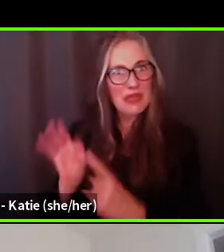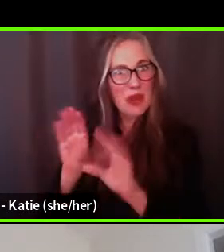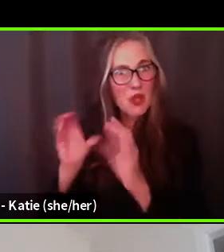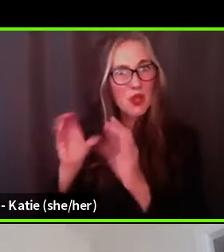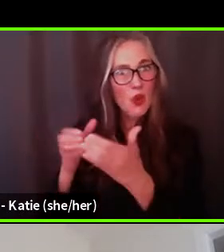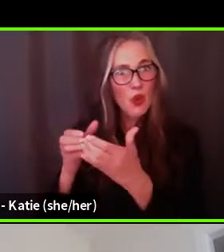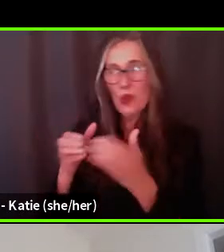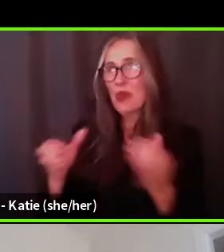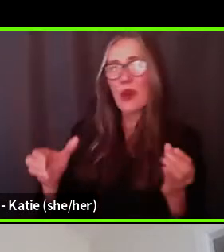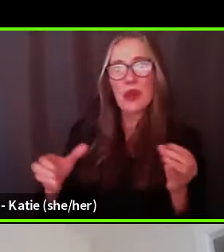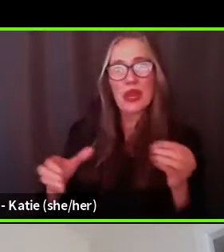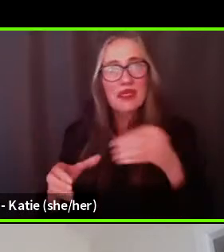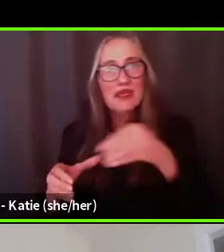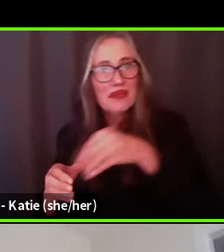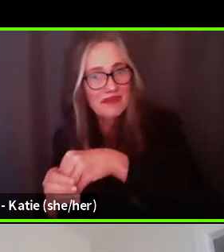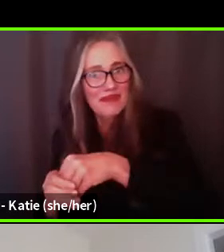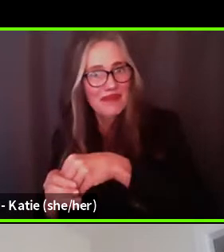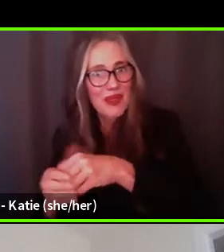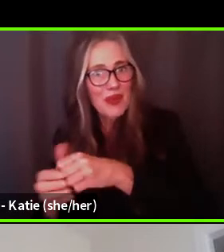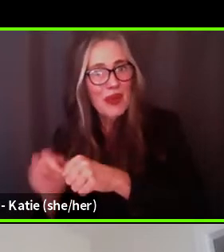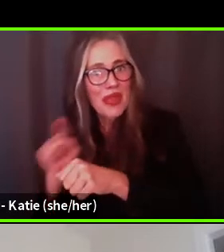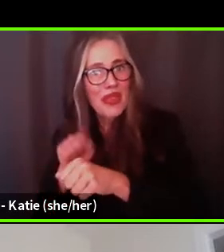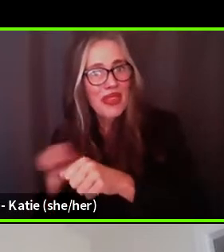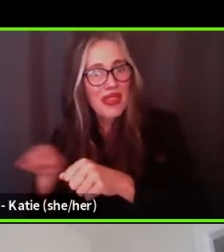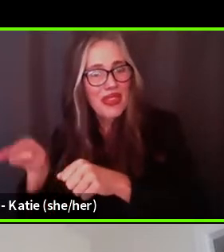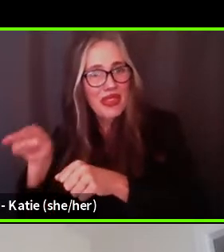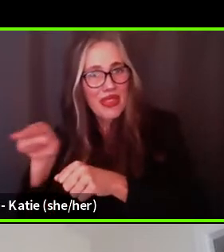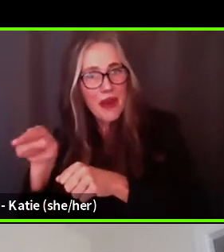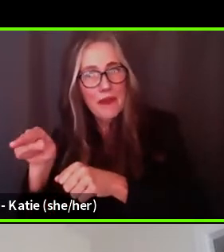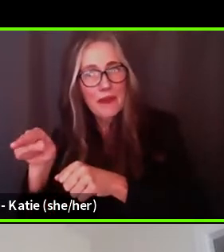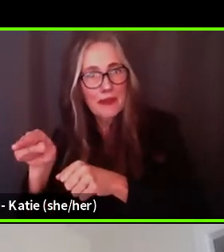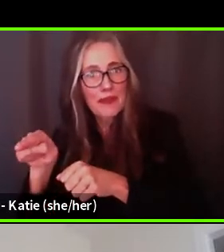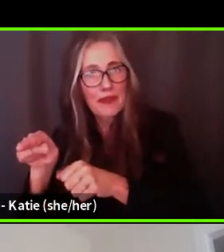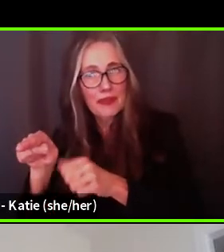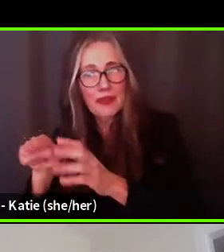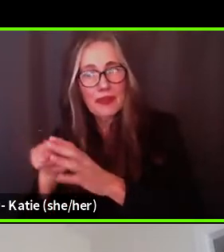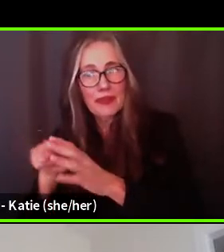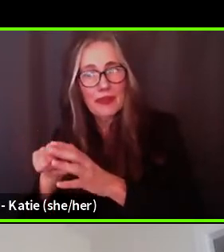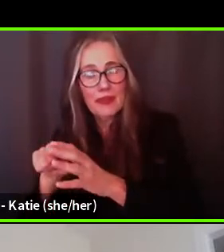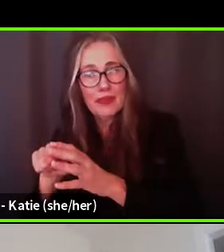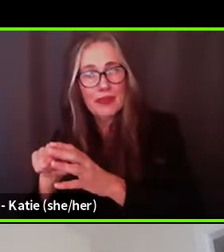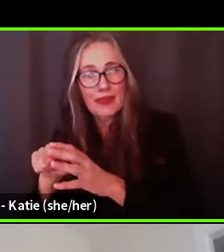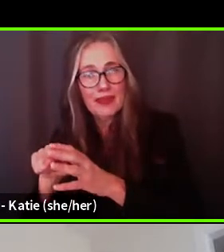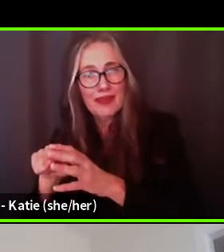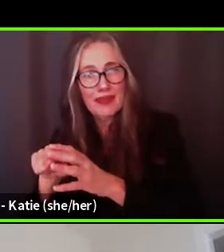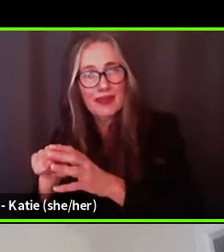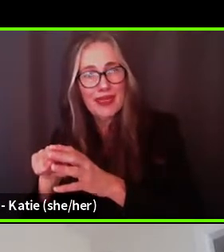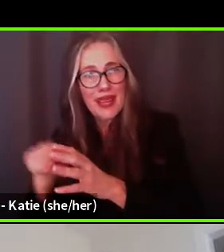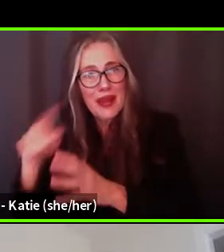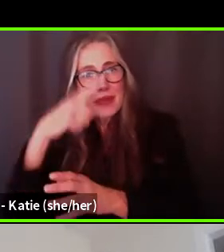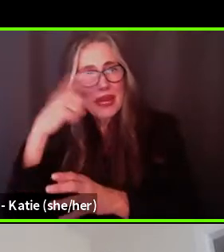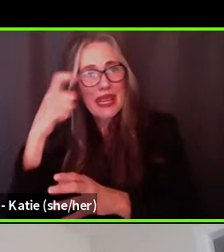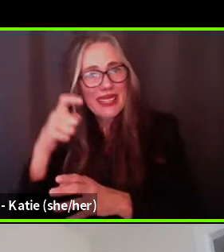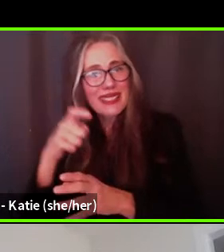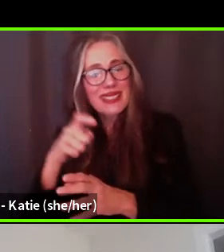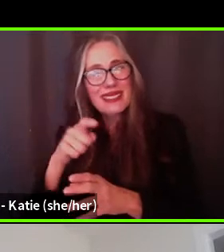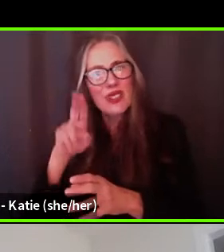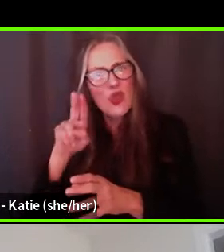ourselves in um where of course we're in a kind of uh broadly like biomedical institution